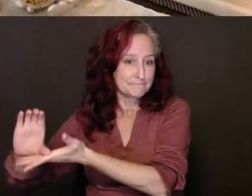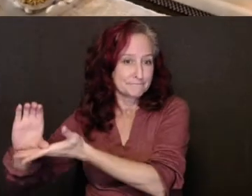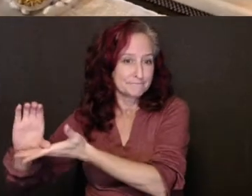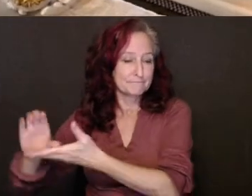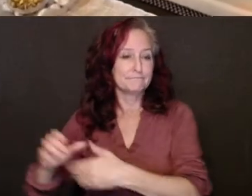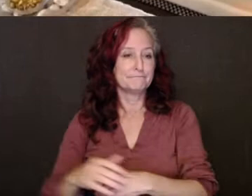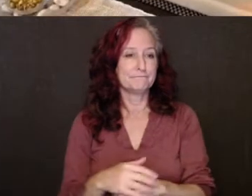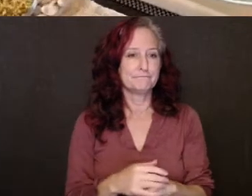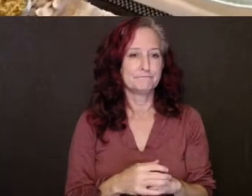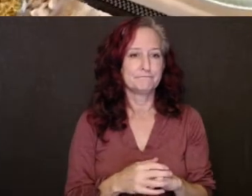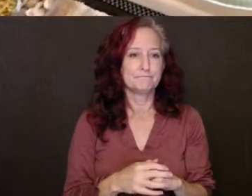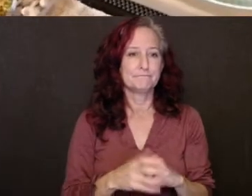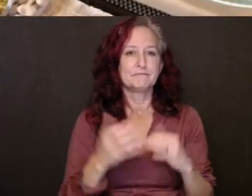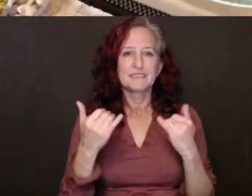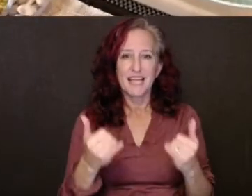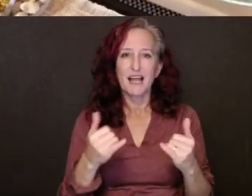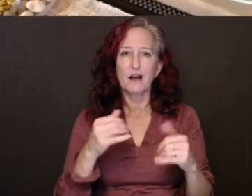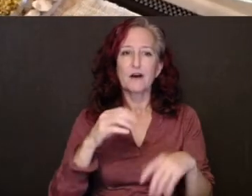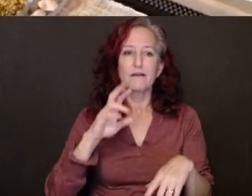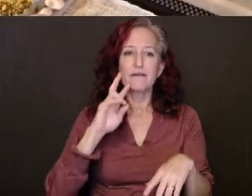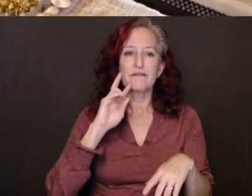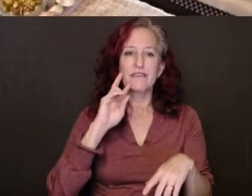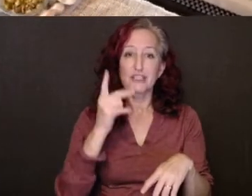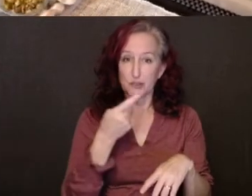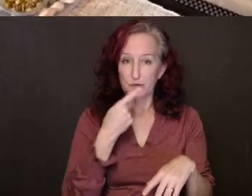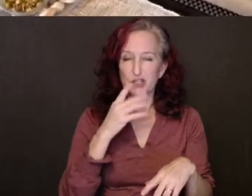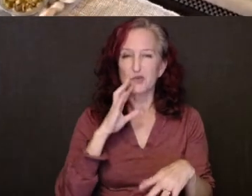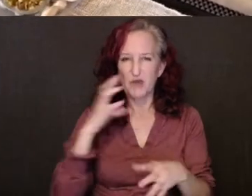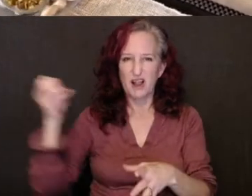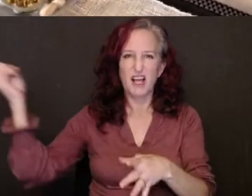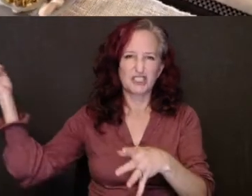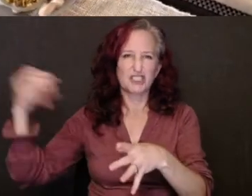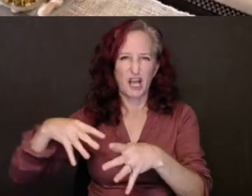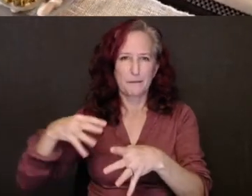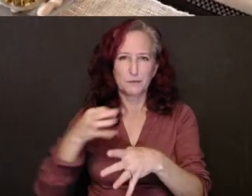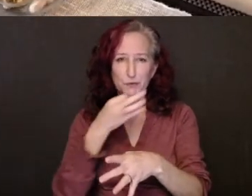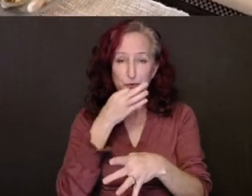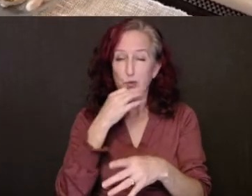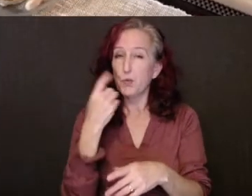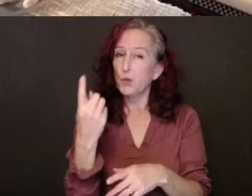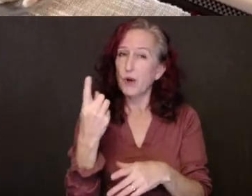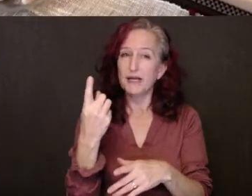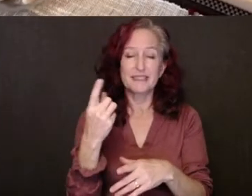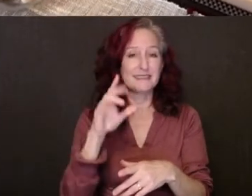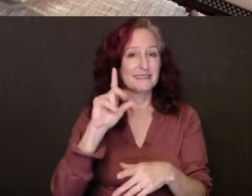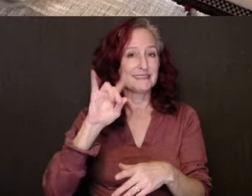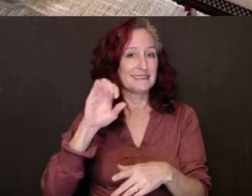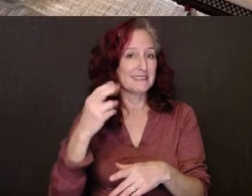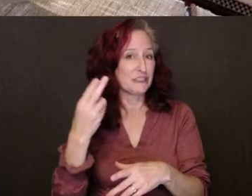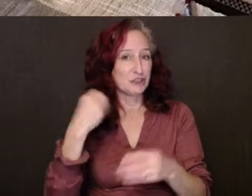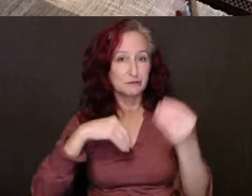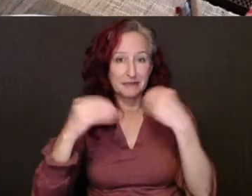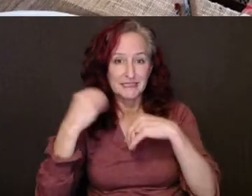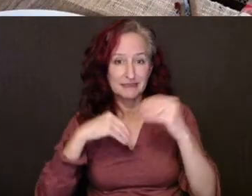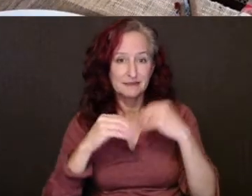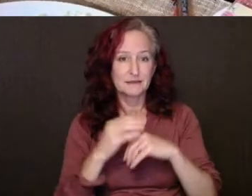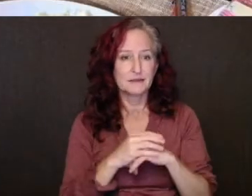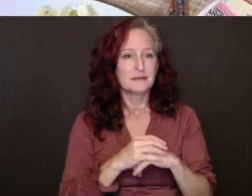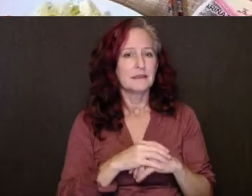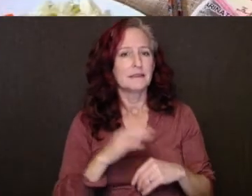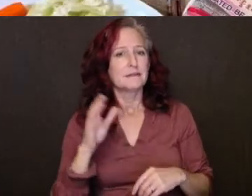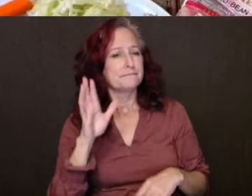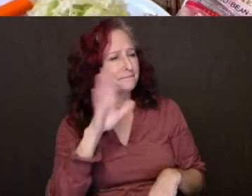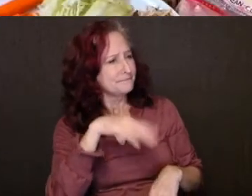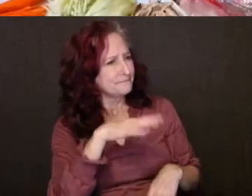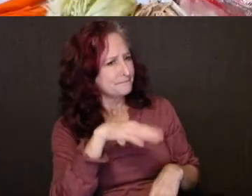toss this noodle and press it and from a noodle pancake into a noodle bowl, like this,